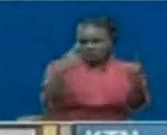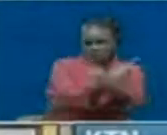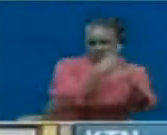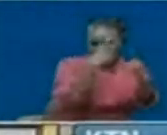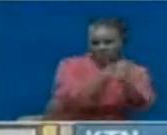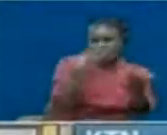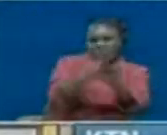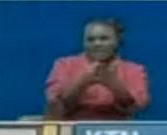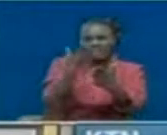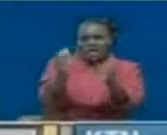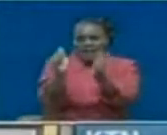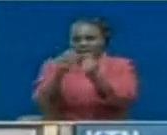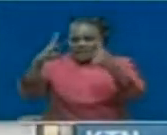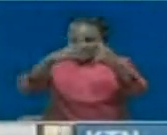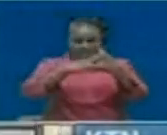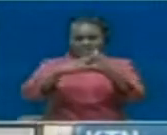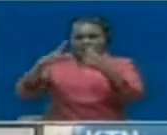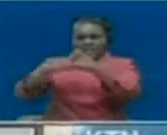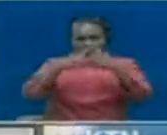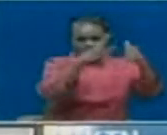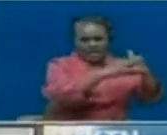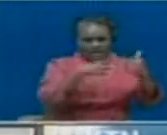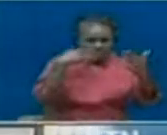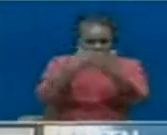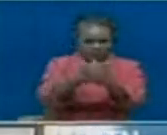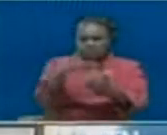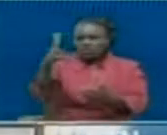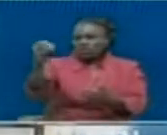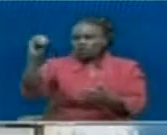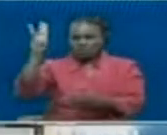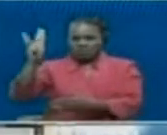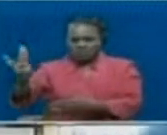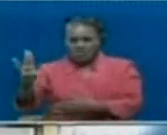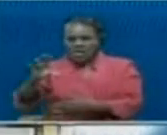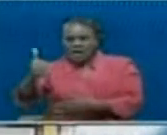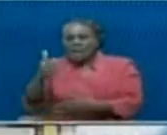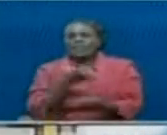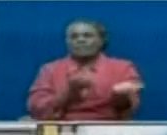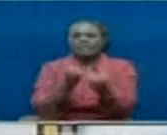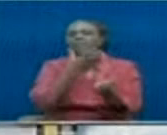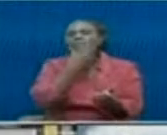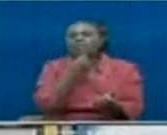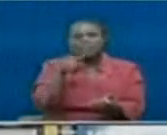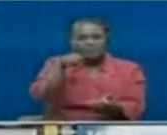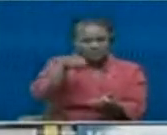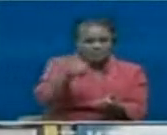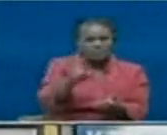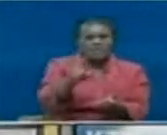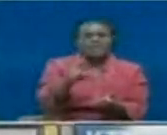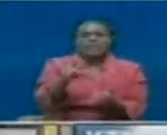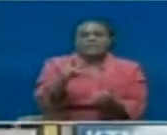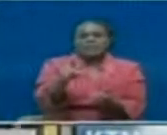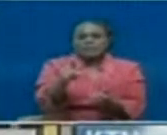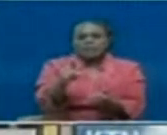during the period between 1999 and 2004. Businessman Deepak Kamani, his father Chamanlal Kamani, and brother